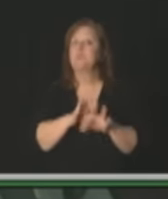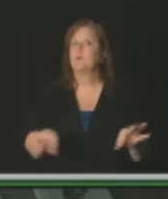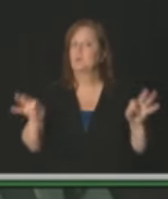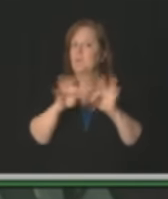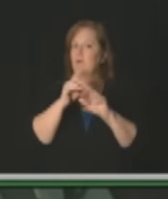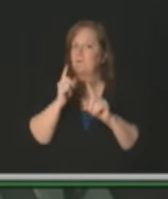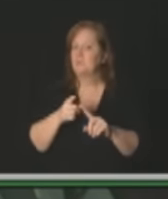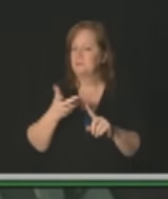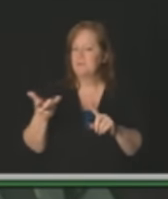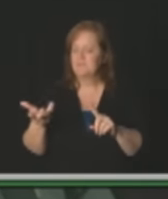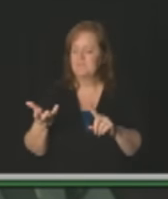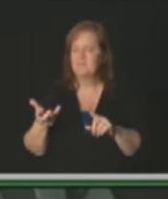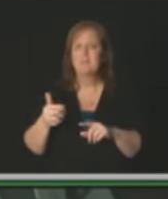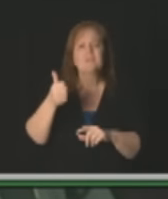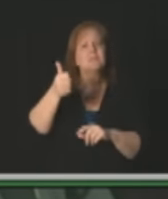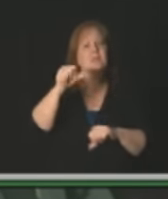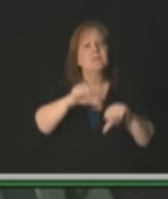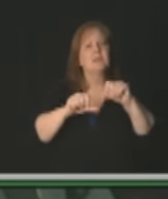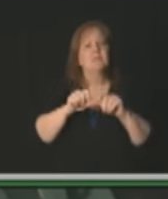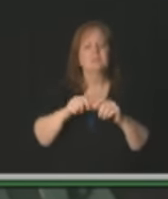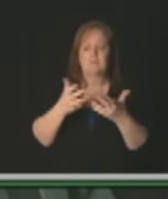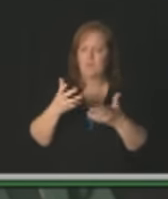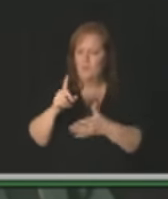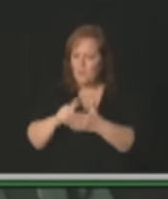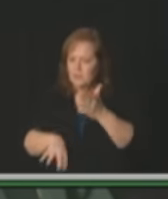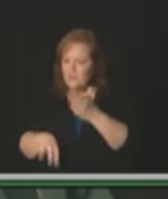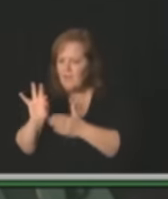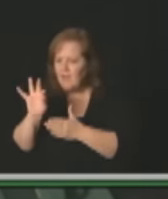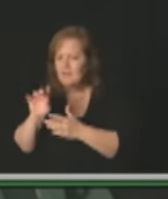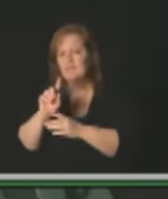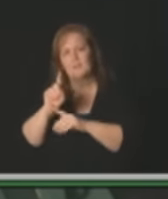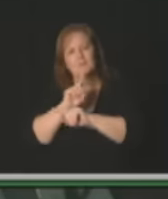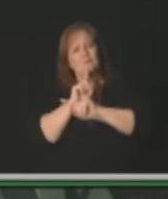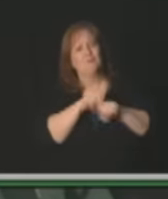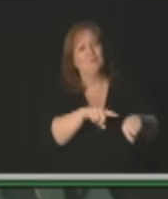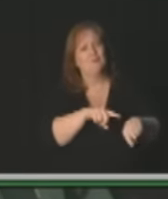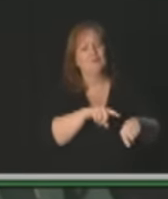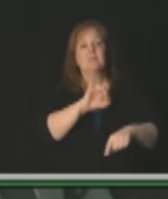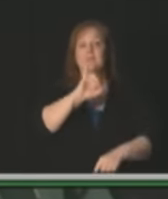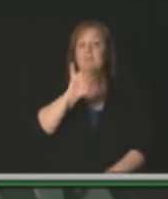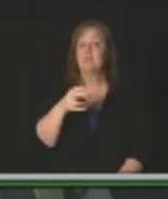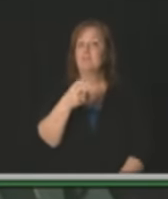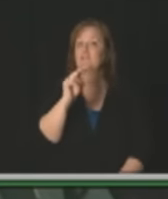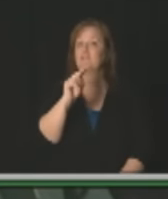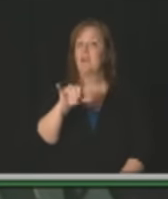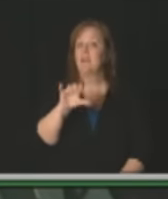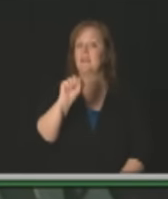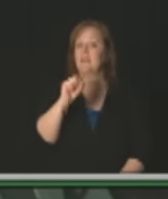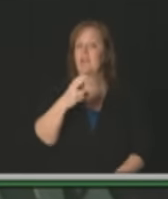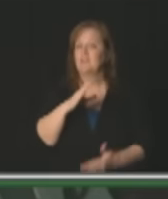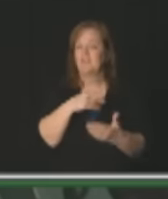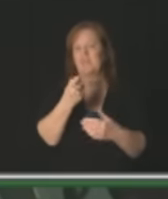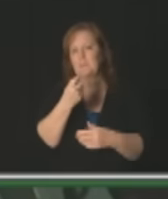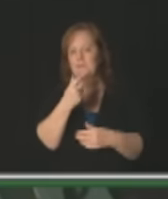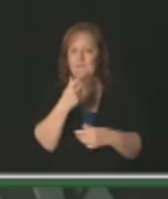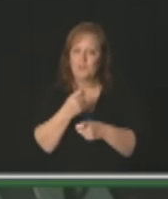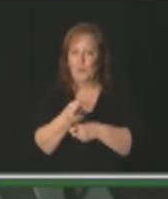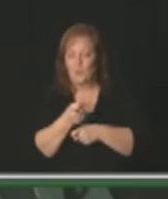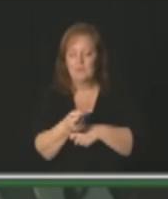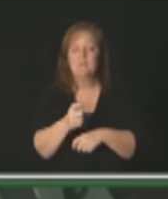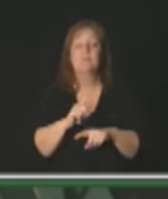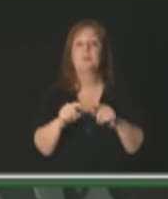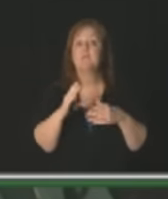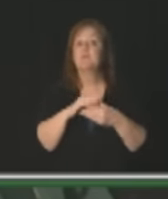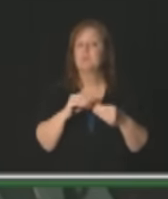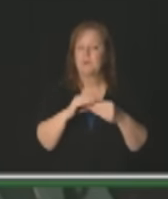as scientists, we need to report our results. In the Johnny Cash song, there's a little bit of a joke. The story goes,